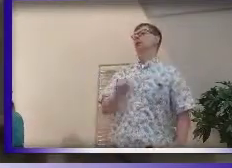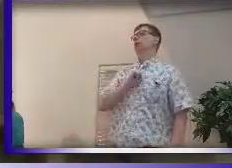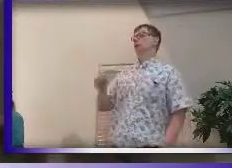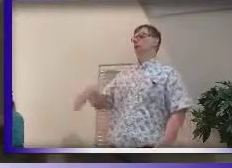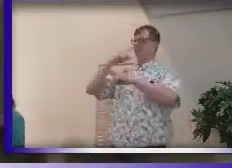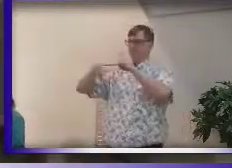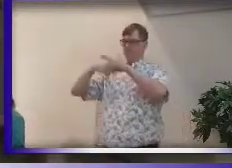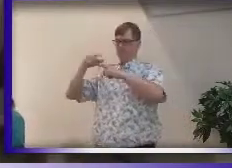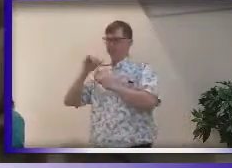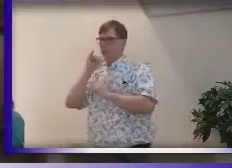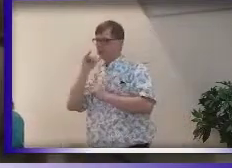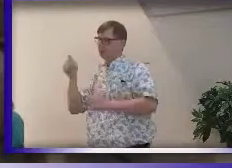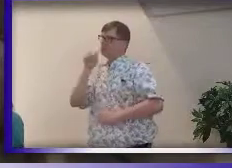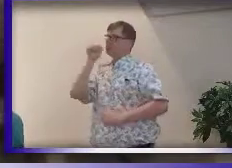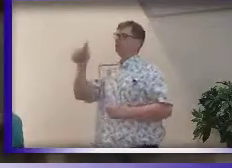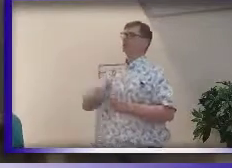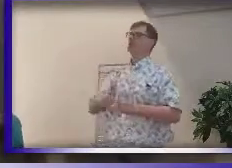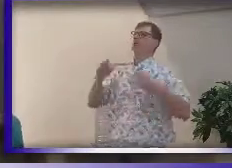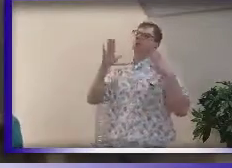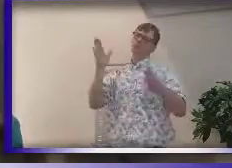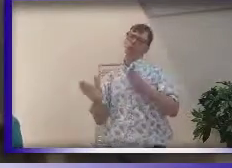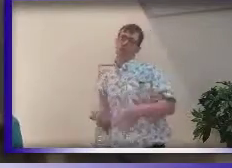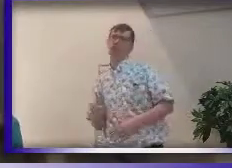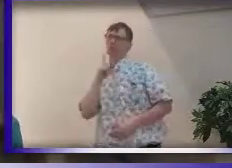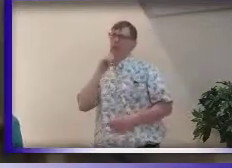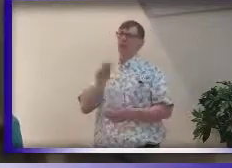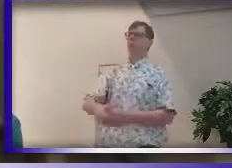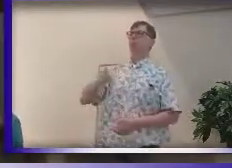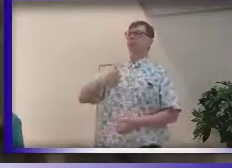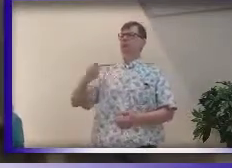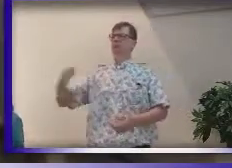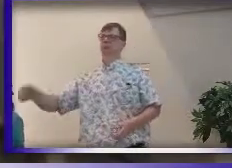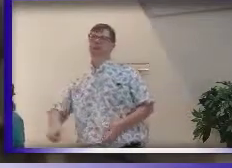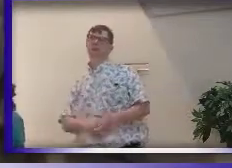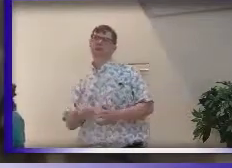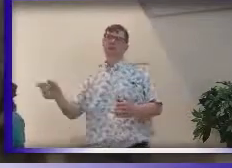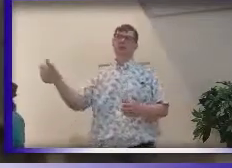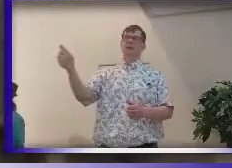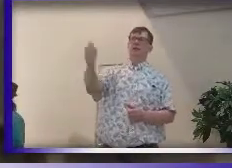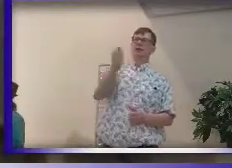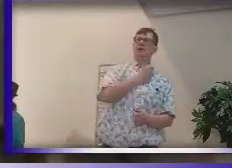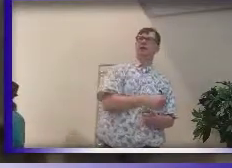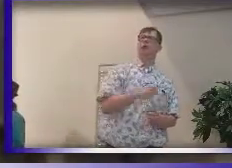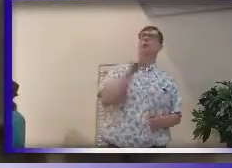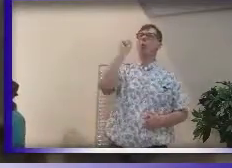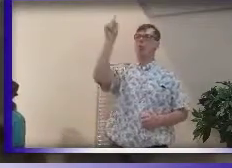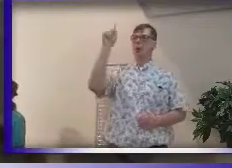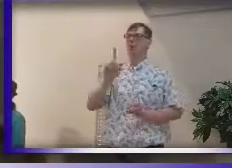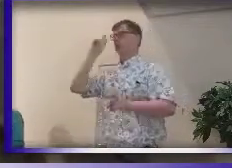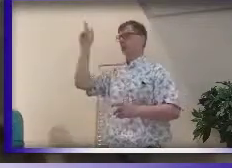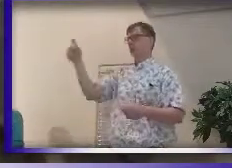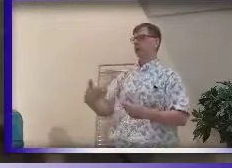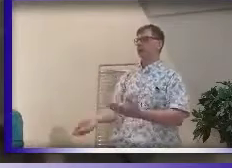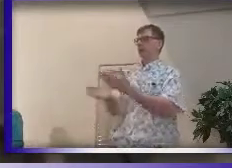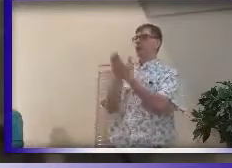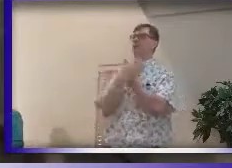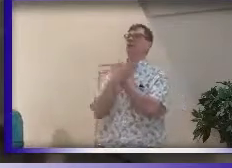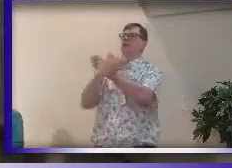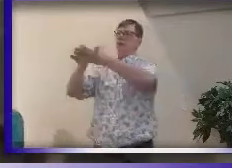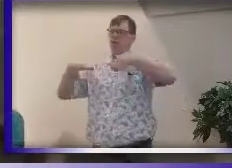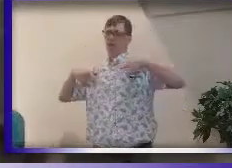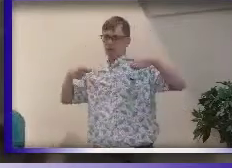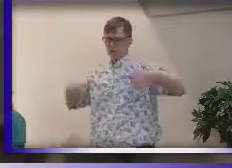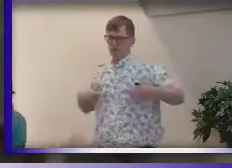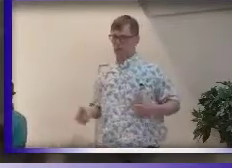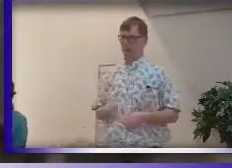living life. It is loving life. It is reveling in the fullness of life. And so I am grateful